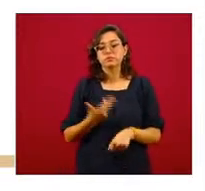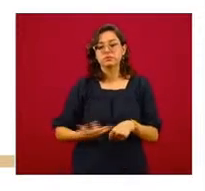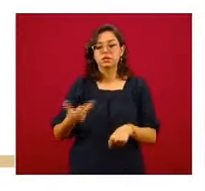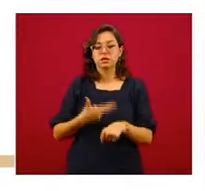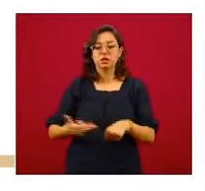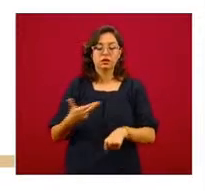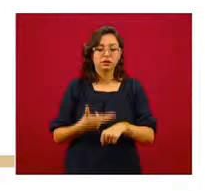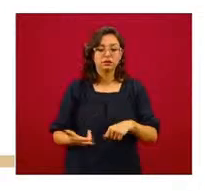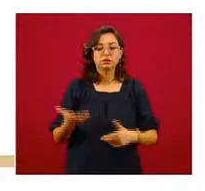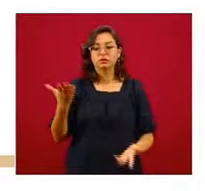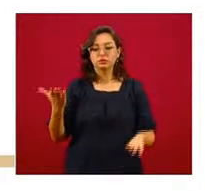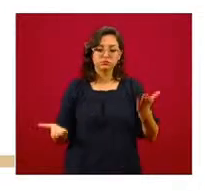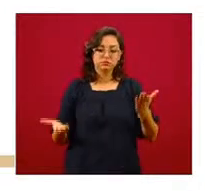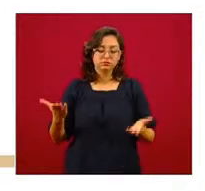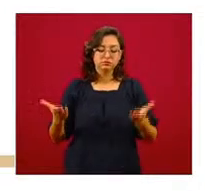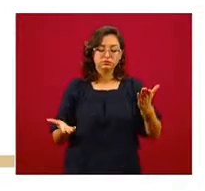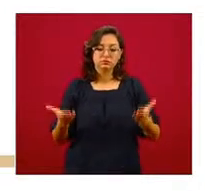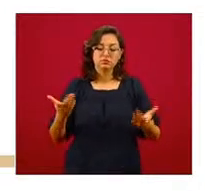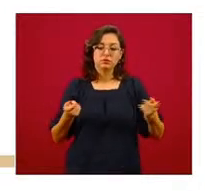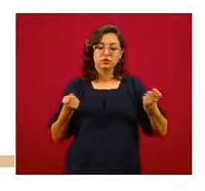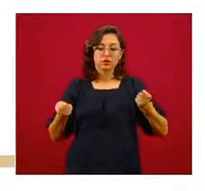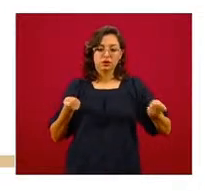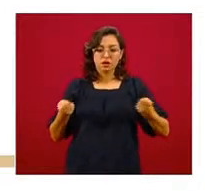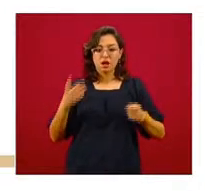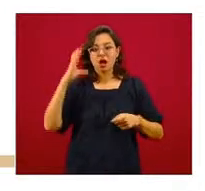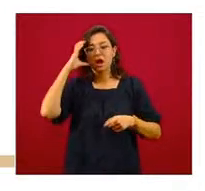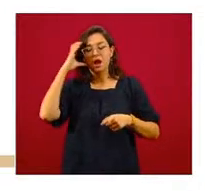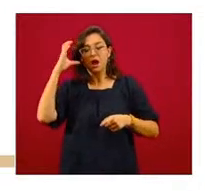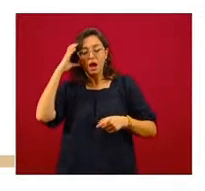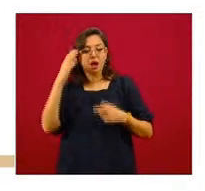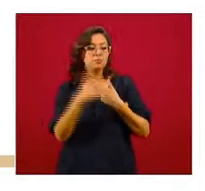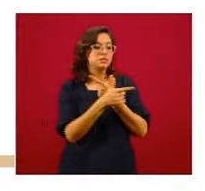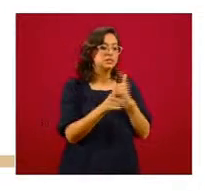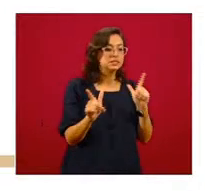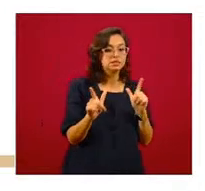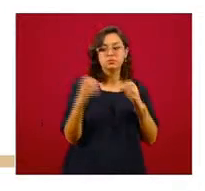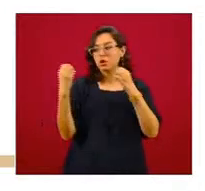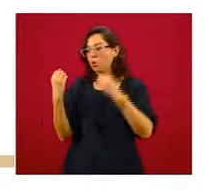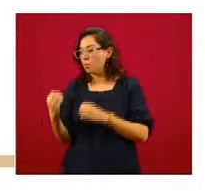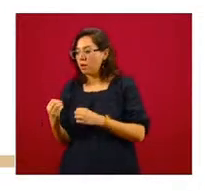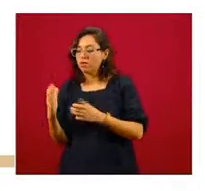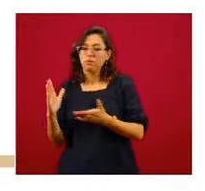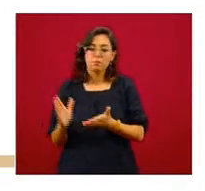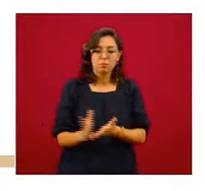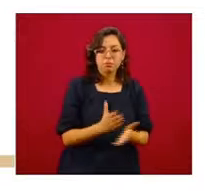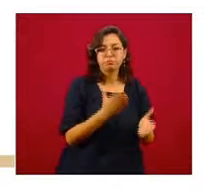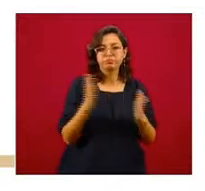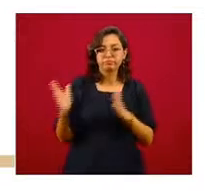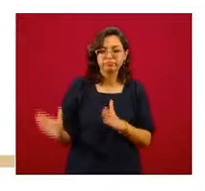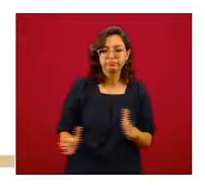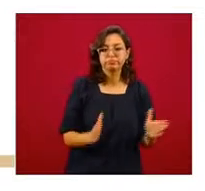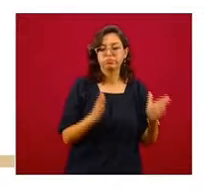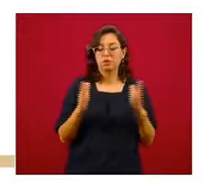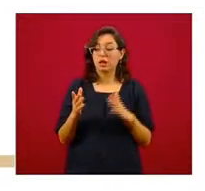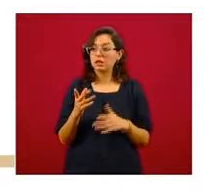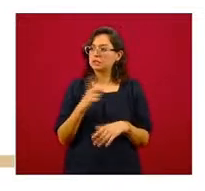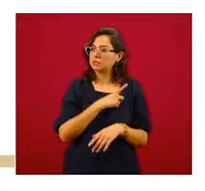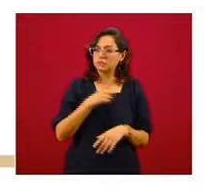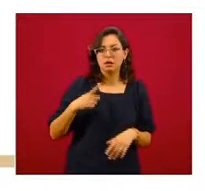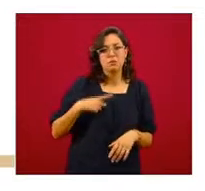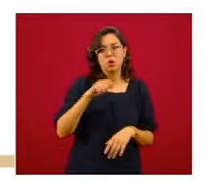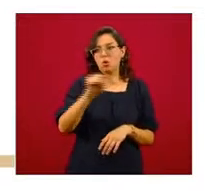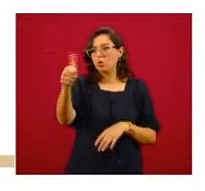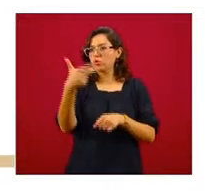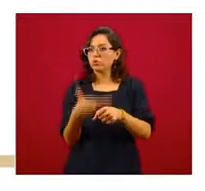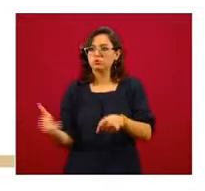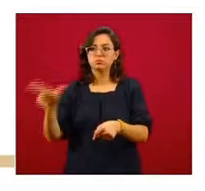states, there is somewhat of a balance between the hospital beds still available and